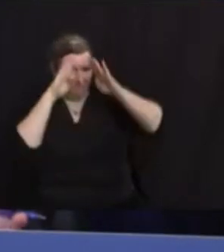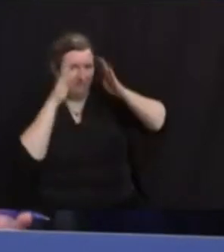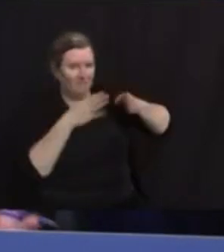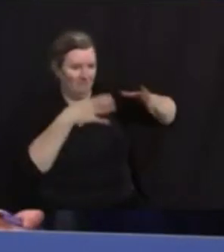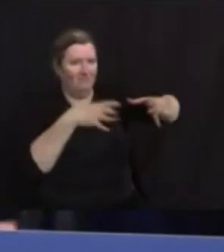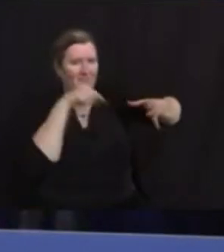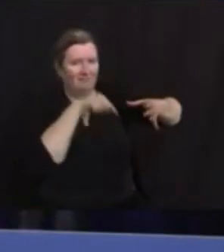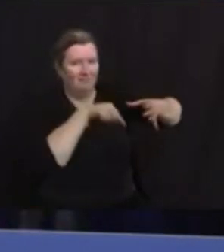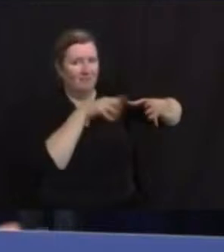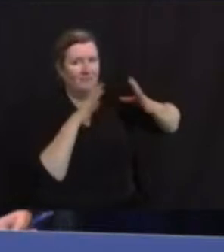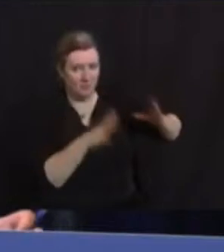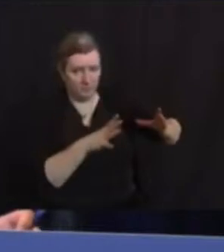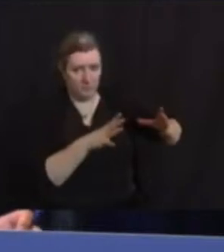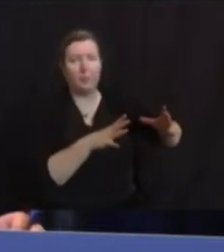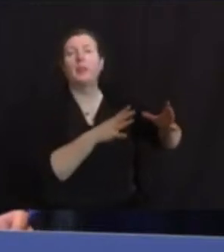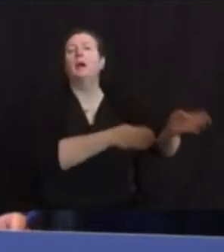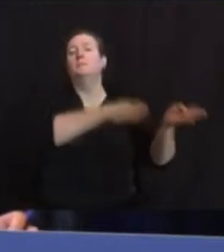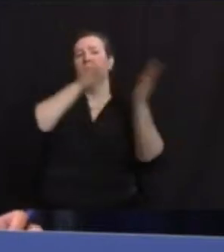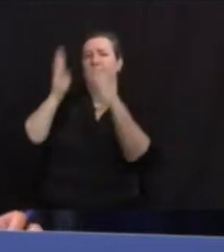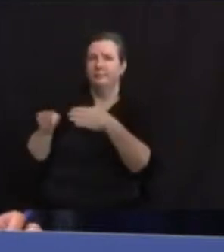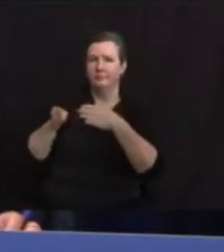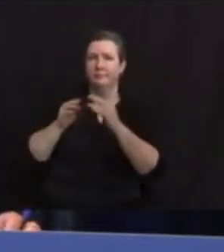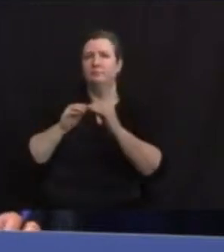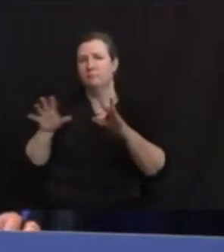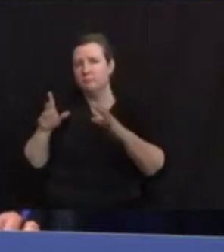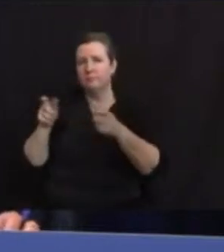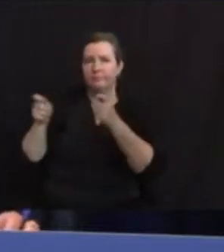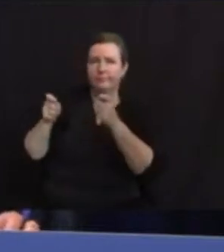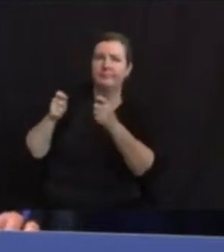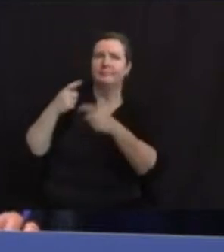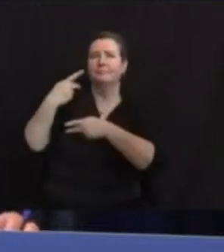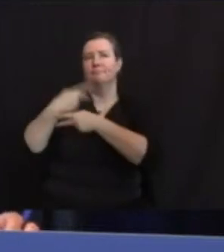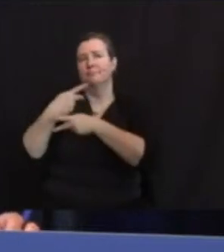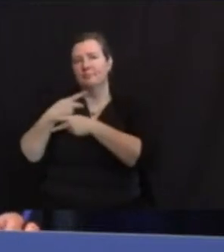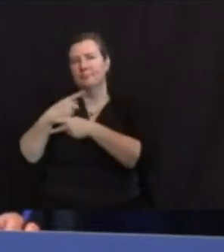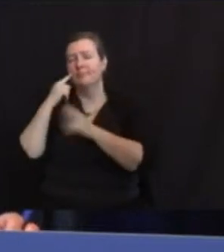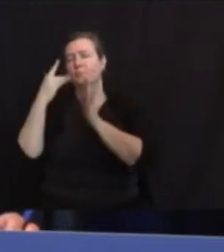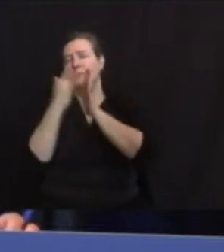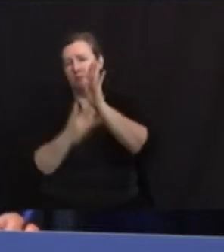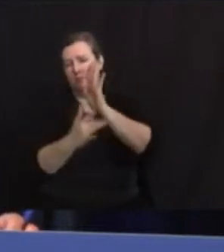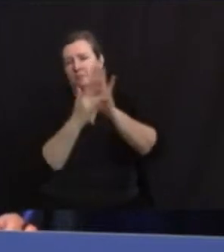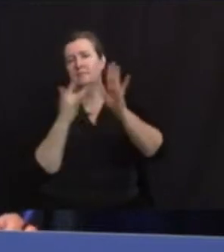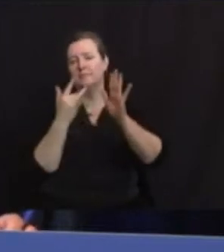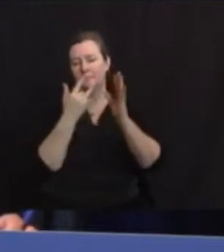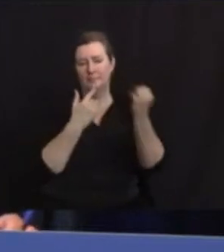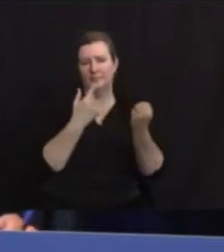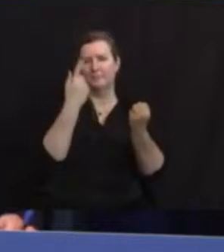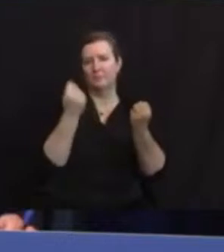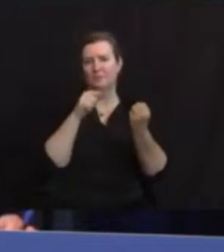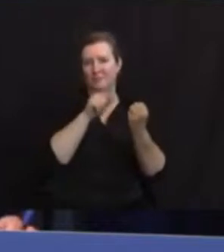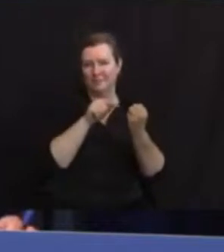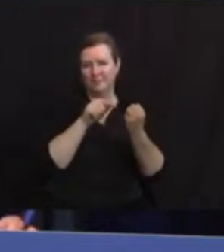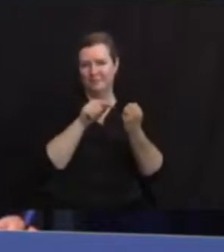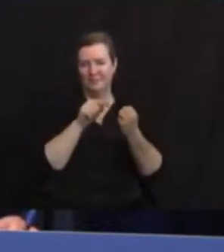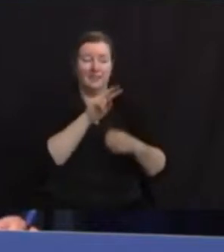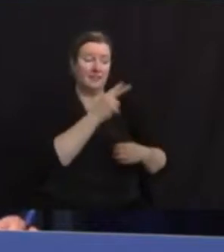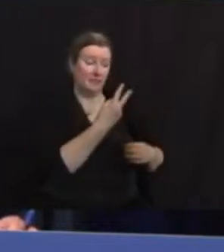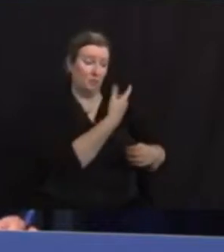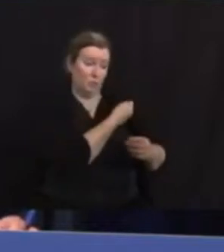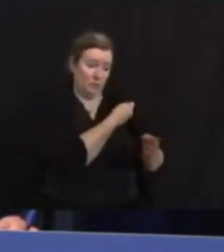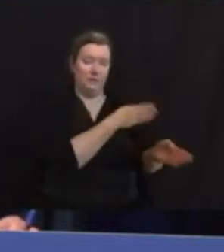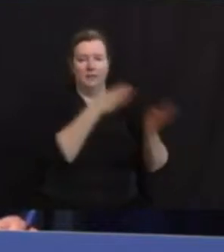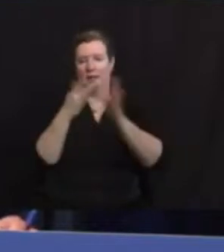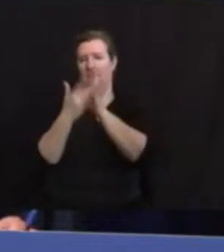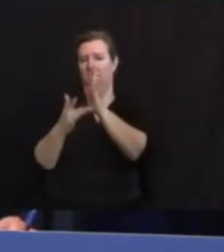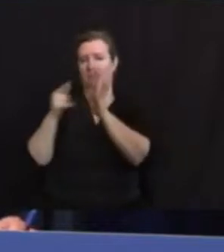in bulk, to making sure that we were handling the needs of the cancellations for the appointments on Monday and Tuesday and focusing on the